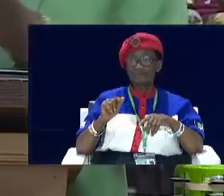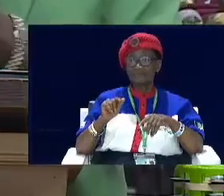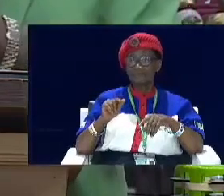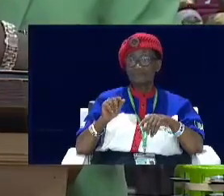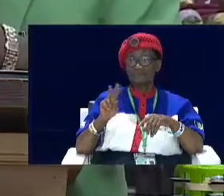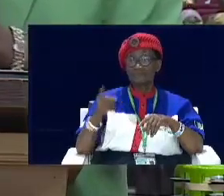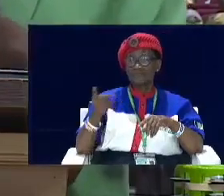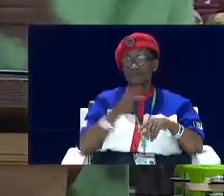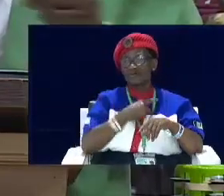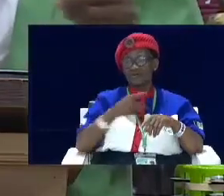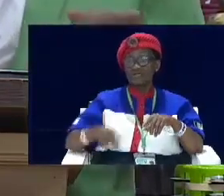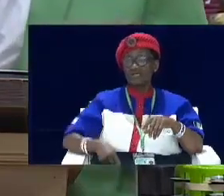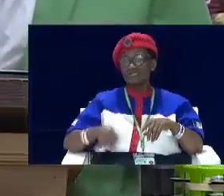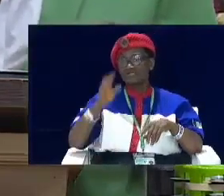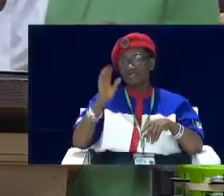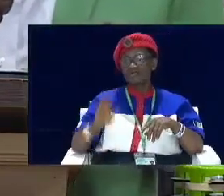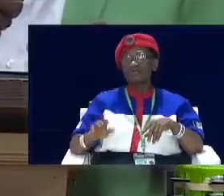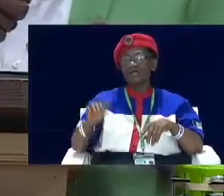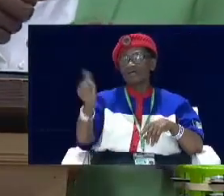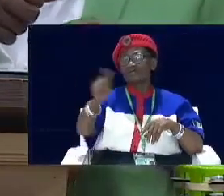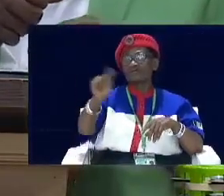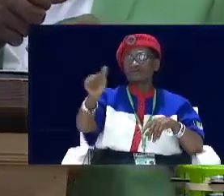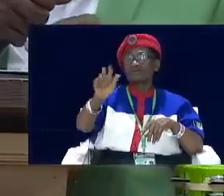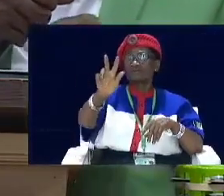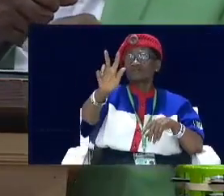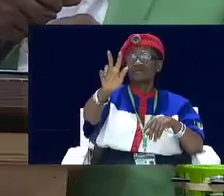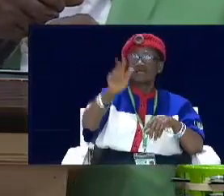2 Kings chapter 13. Iwe oba keji ori ketala.